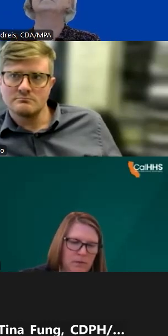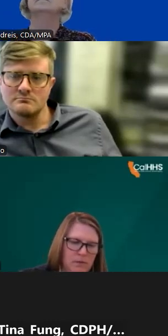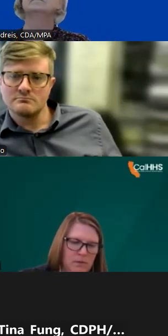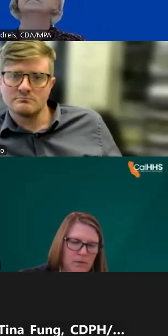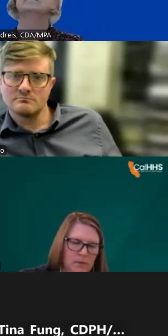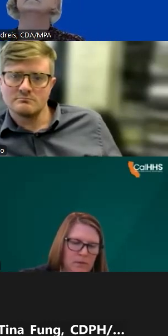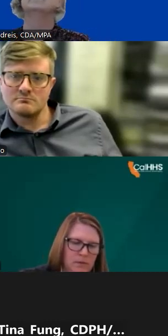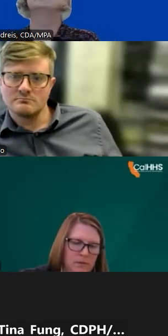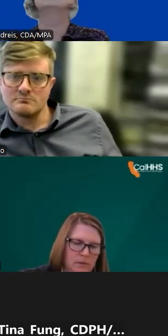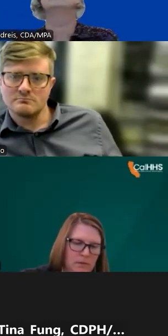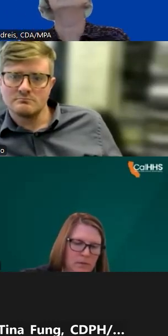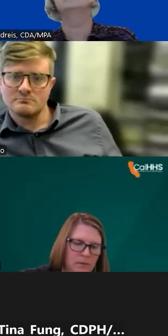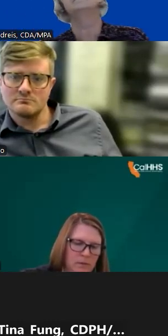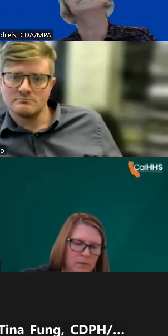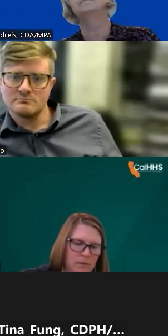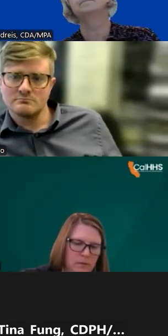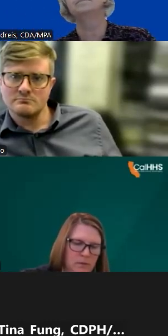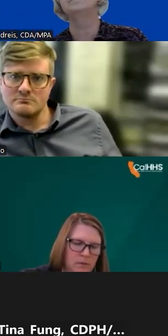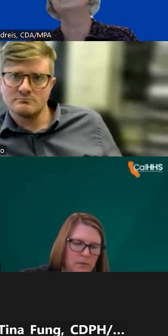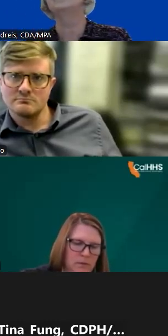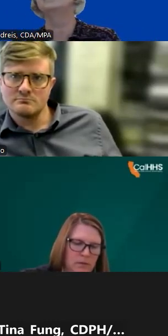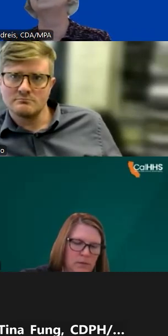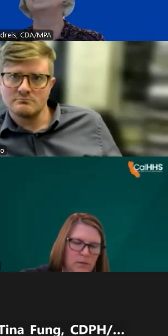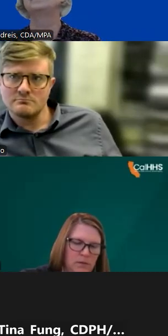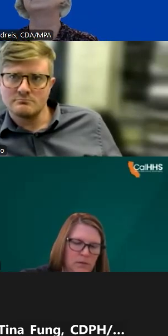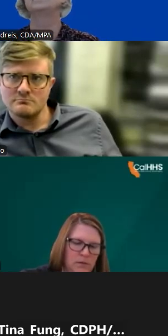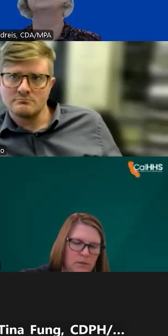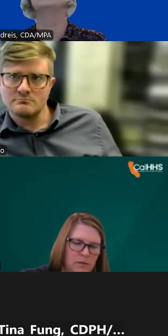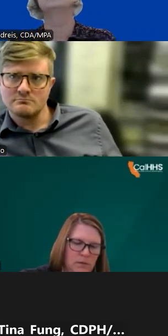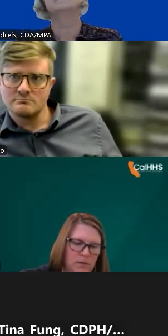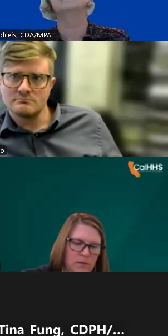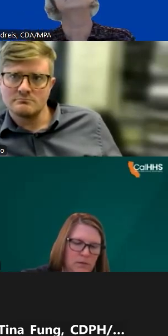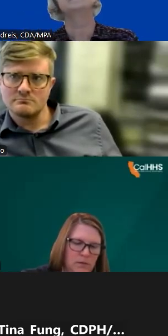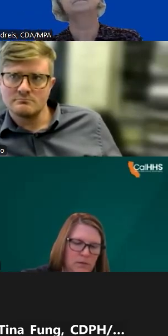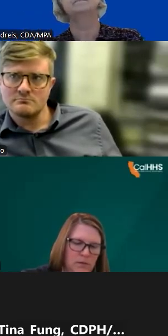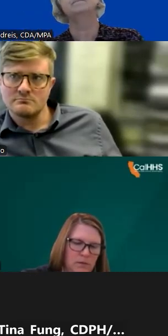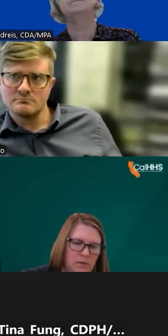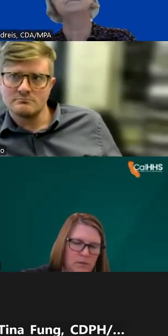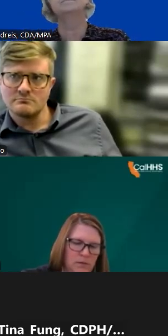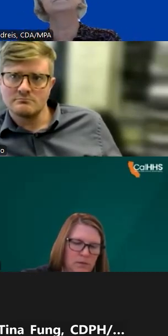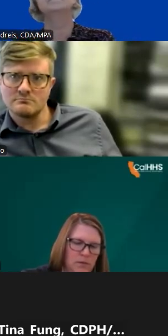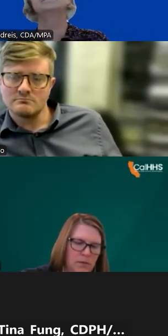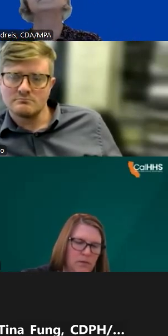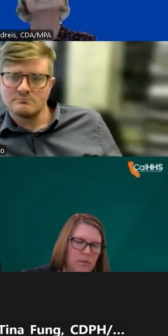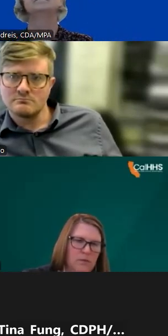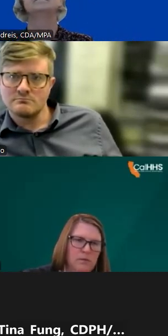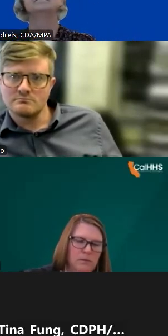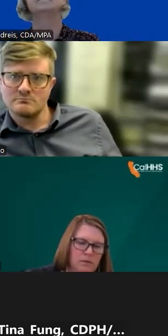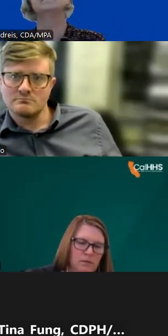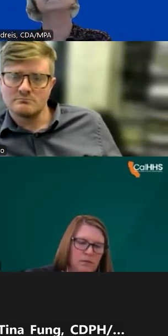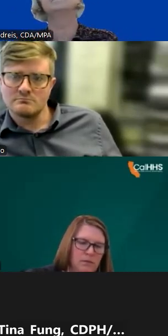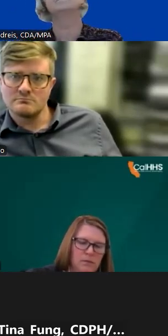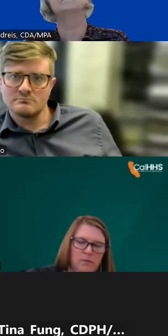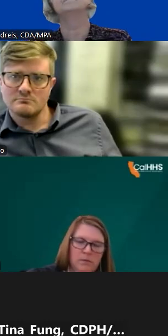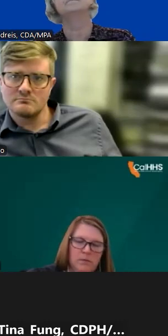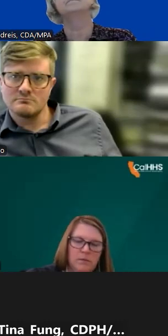care, people who didn't get care, and maybe people who will never get care because of these intrusions on what was